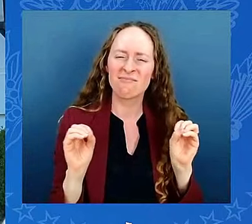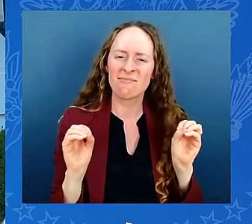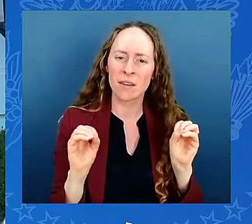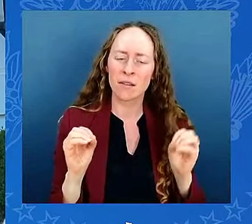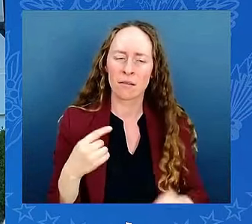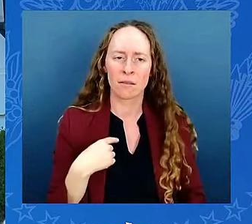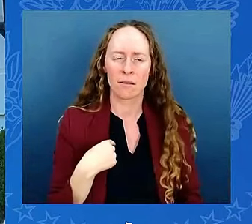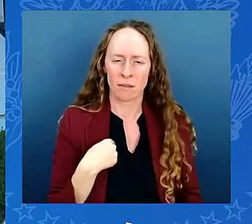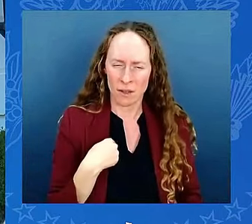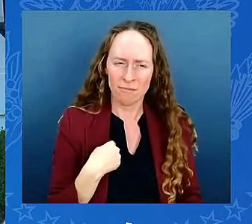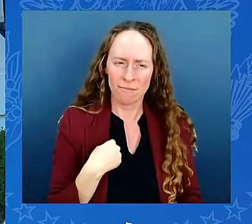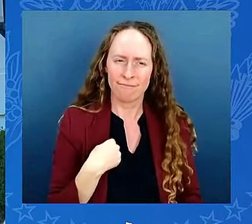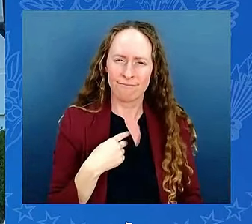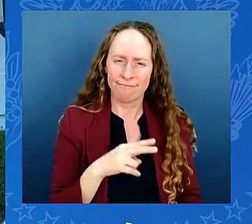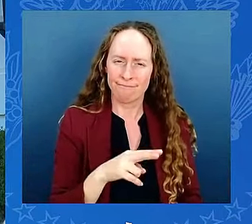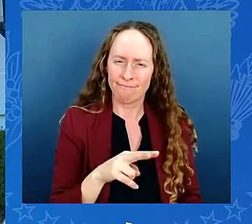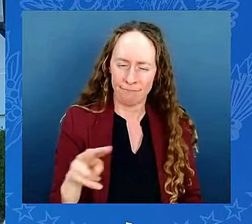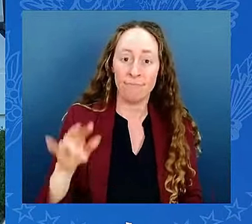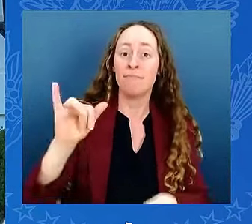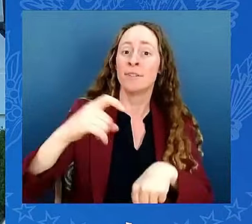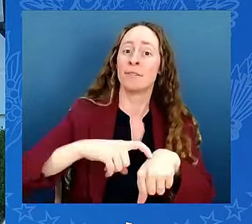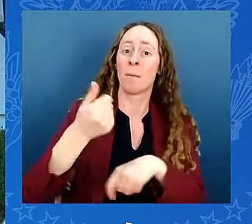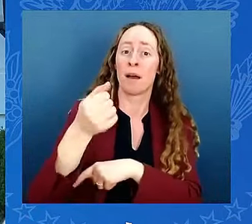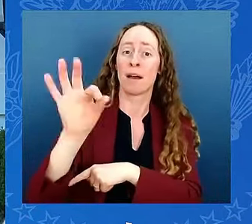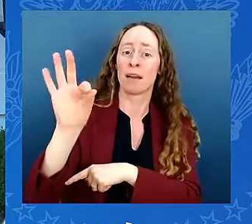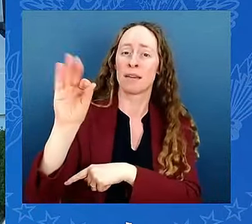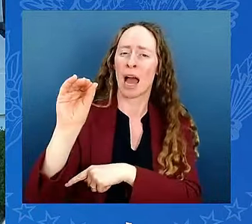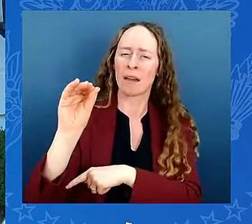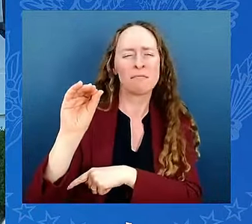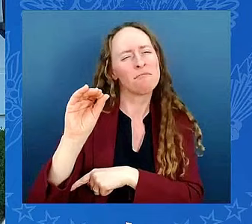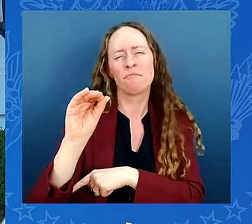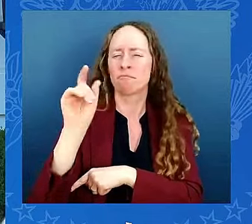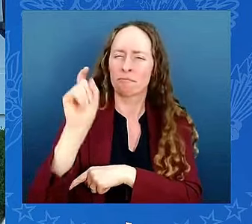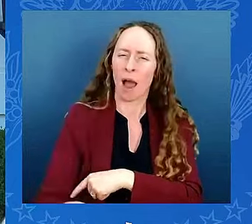more than change the law, to change the culture of America.